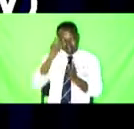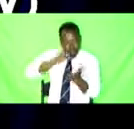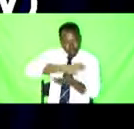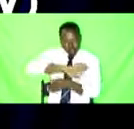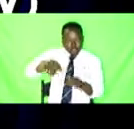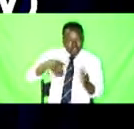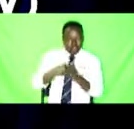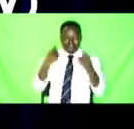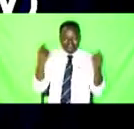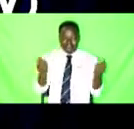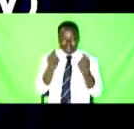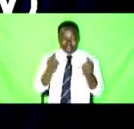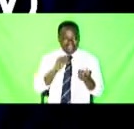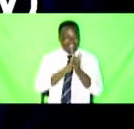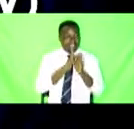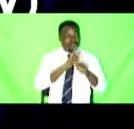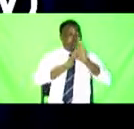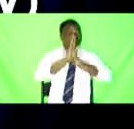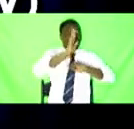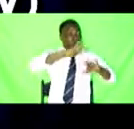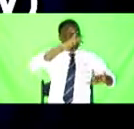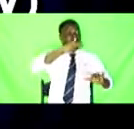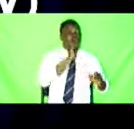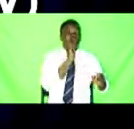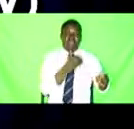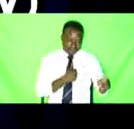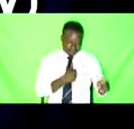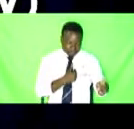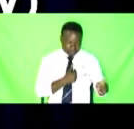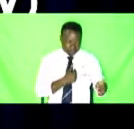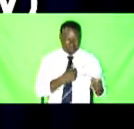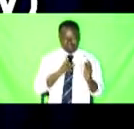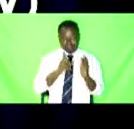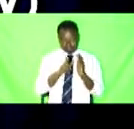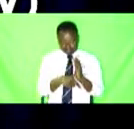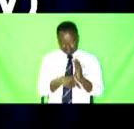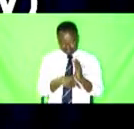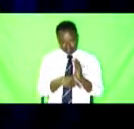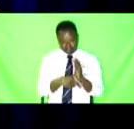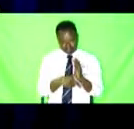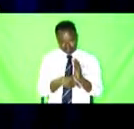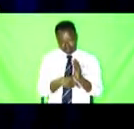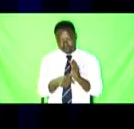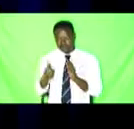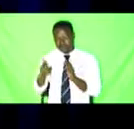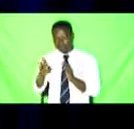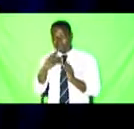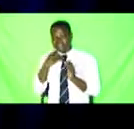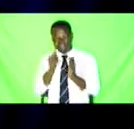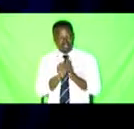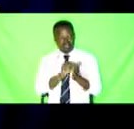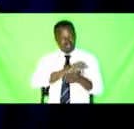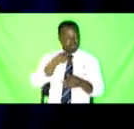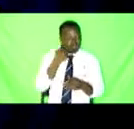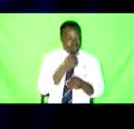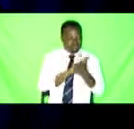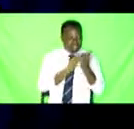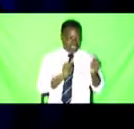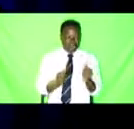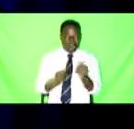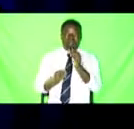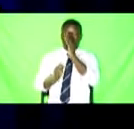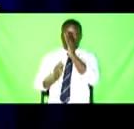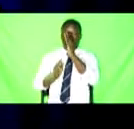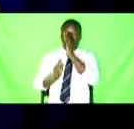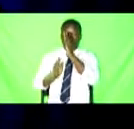and come short of the glory of God. Then verse 24 says that, Whoever believes in the Son of God